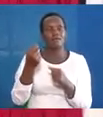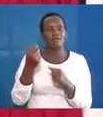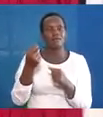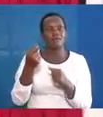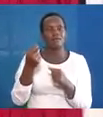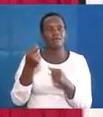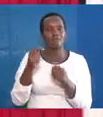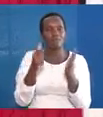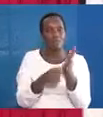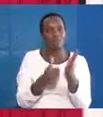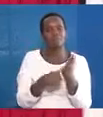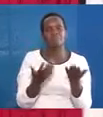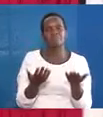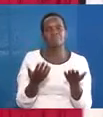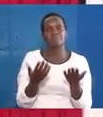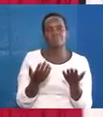intractable problems.